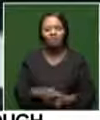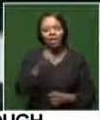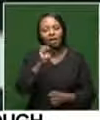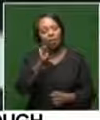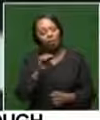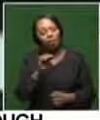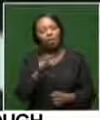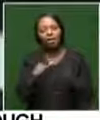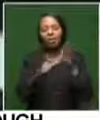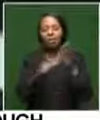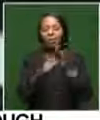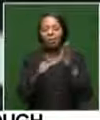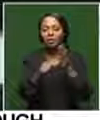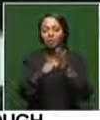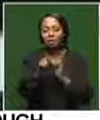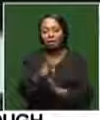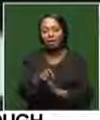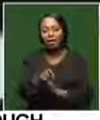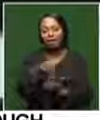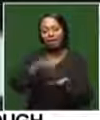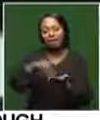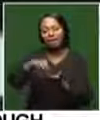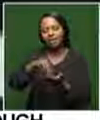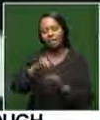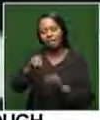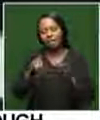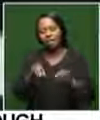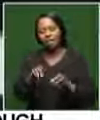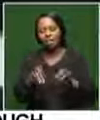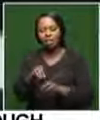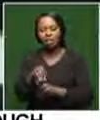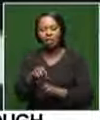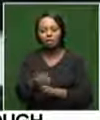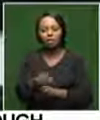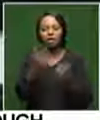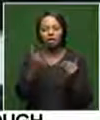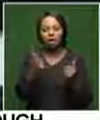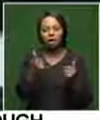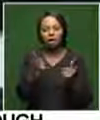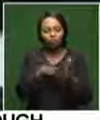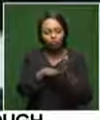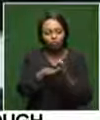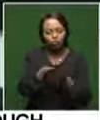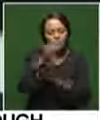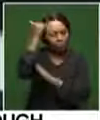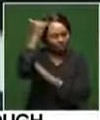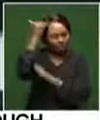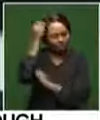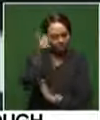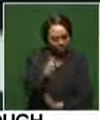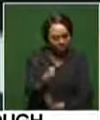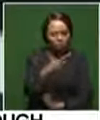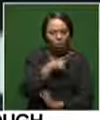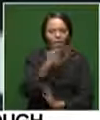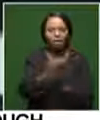the key importance of the crossword puzzle is just to expand minds of kids to know that there's many